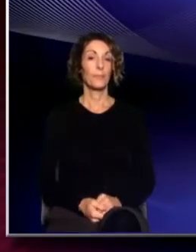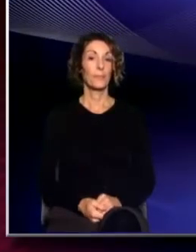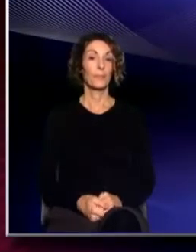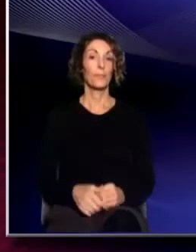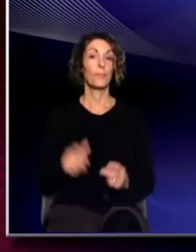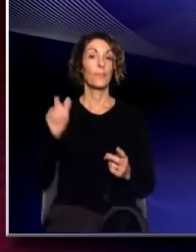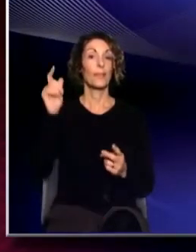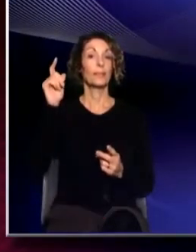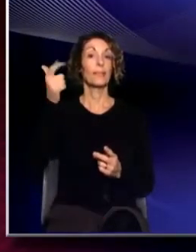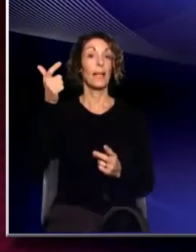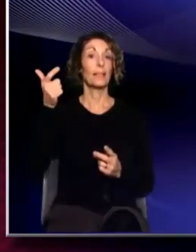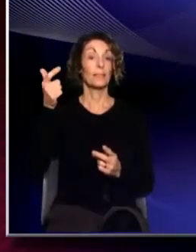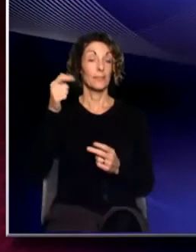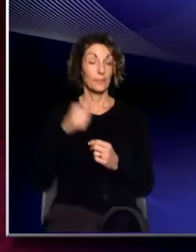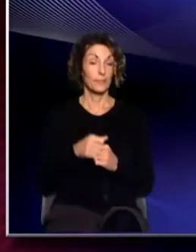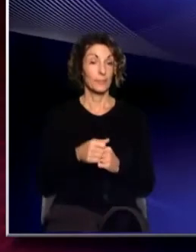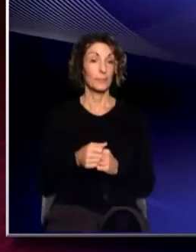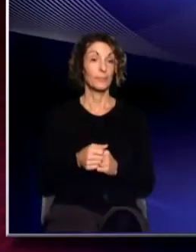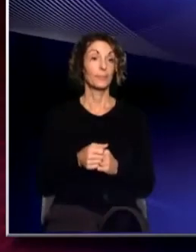Second.